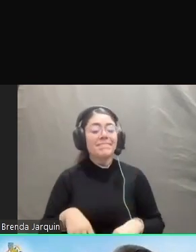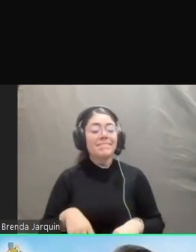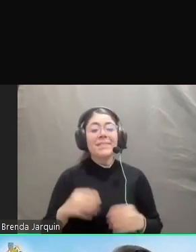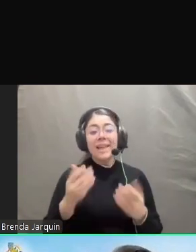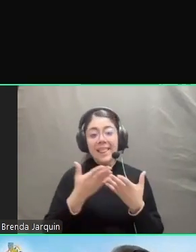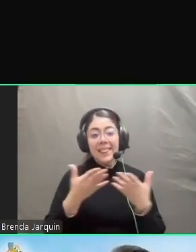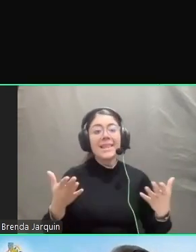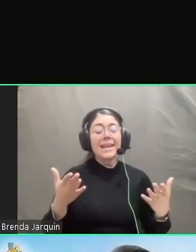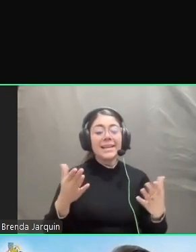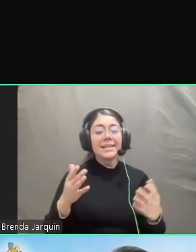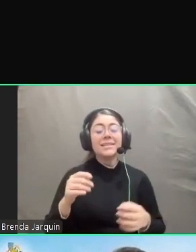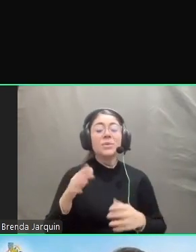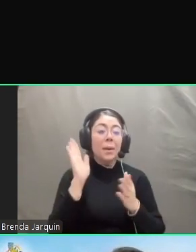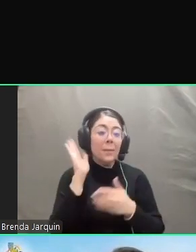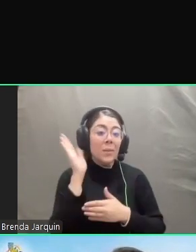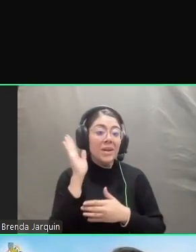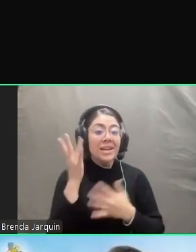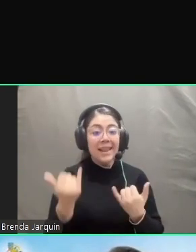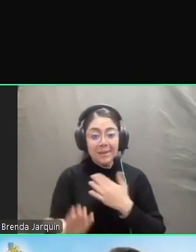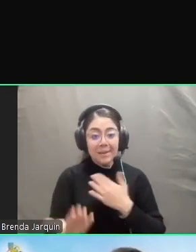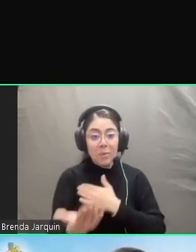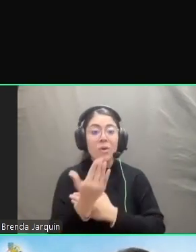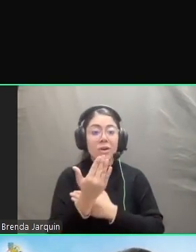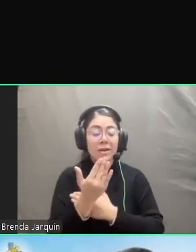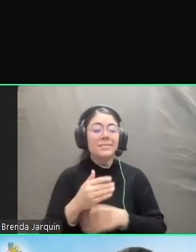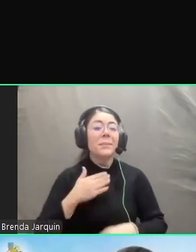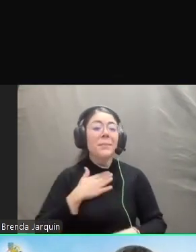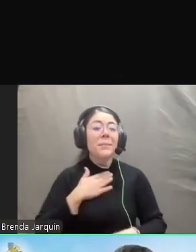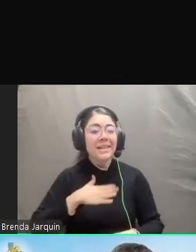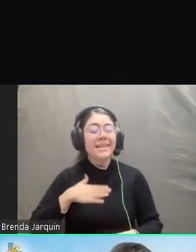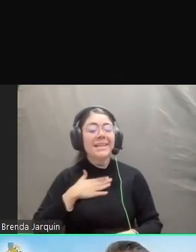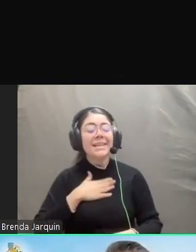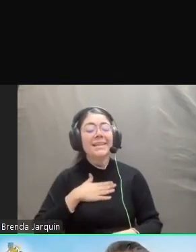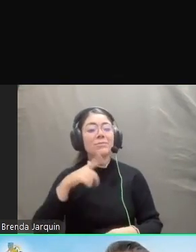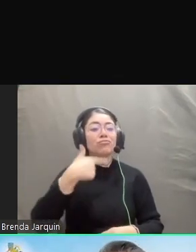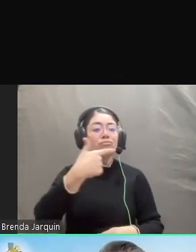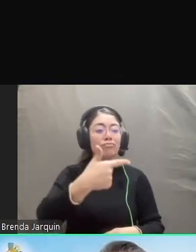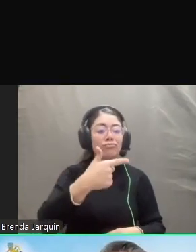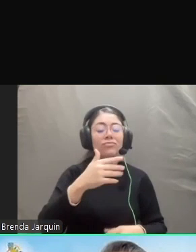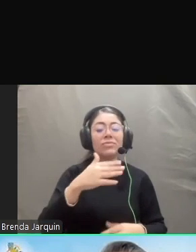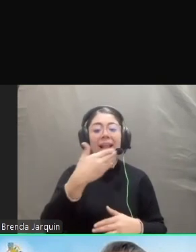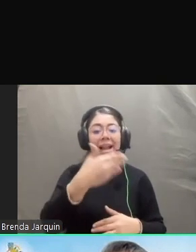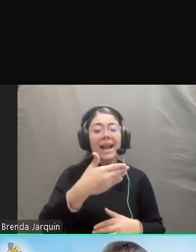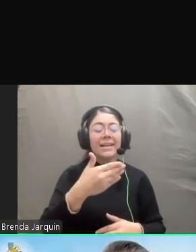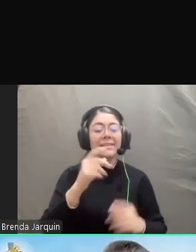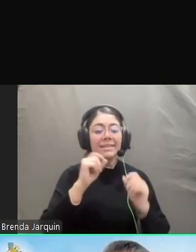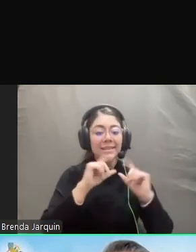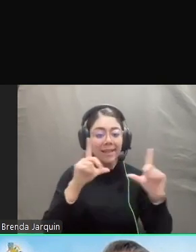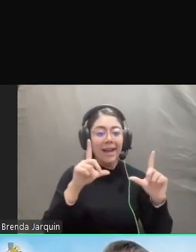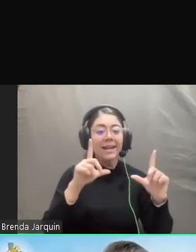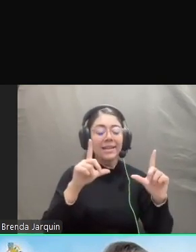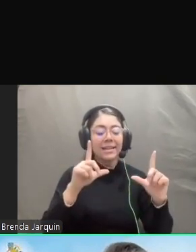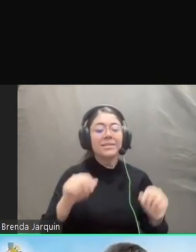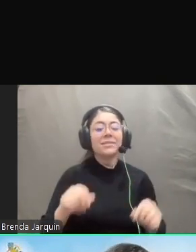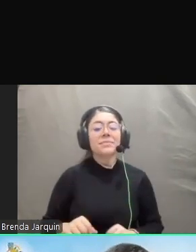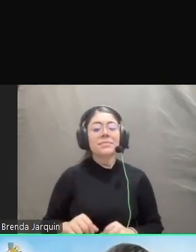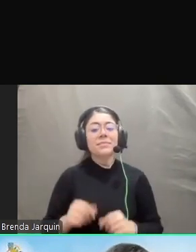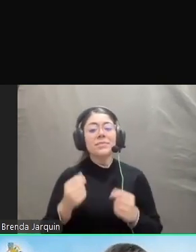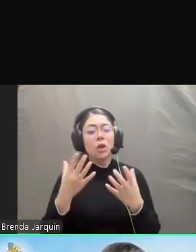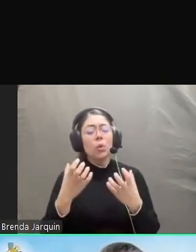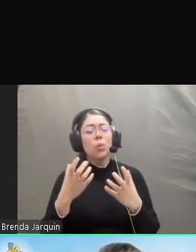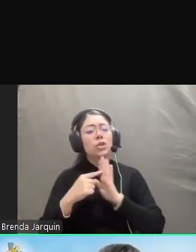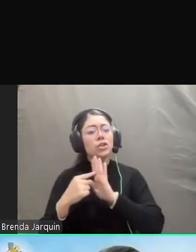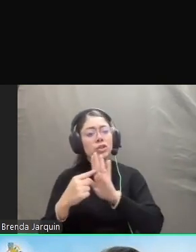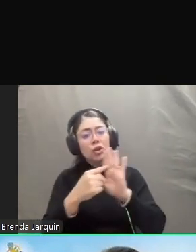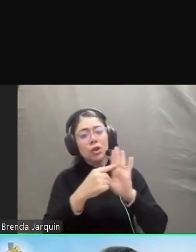So let's move on to the next slide, please. And let me show you what we have is we developed a